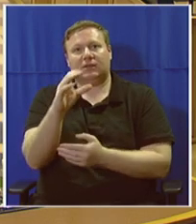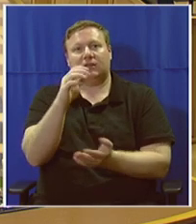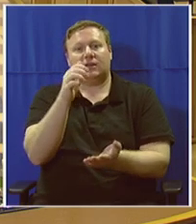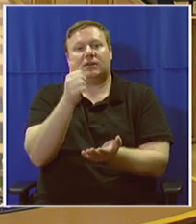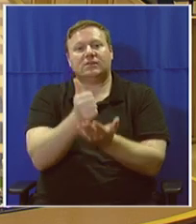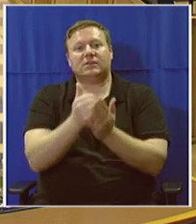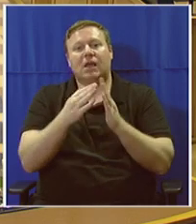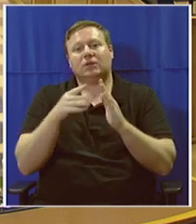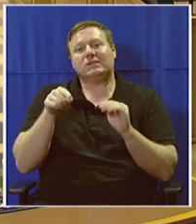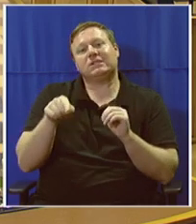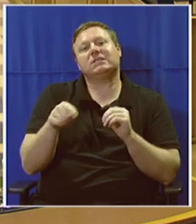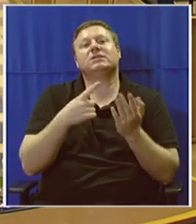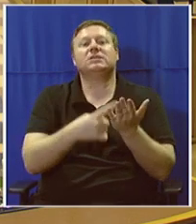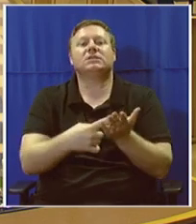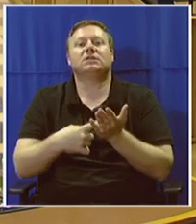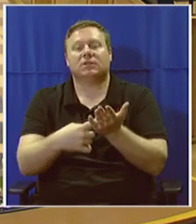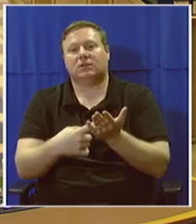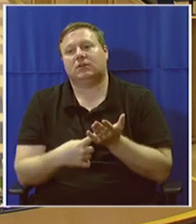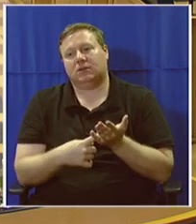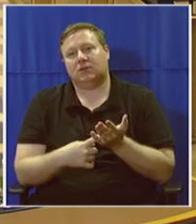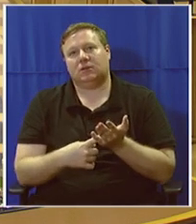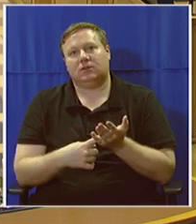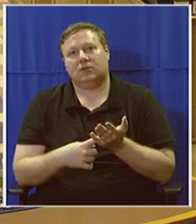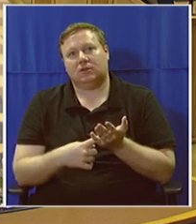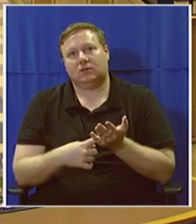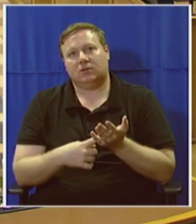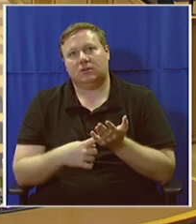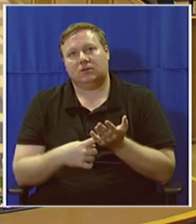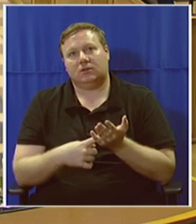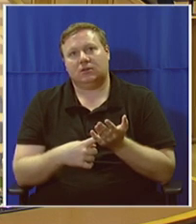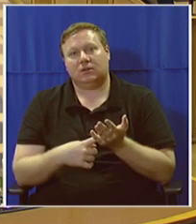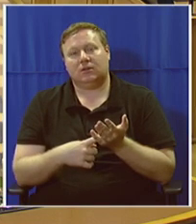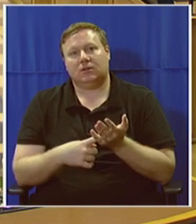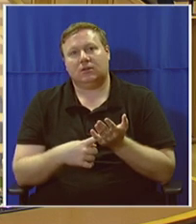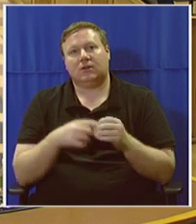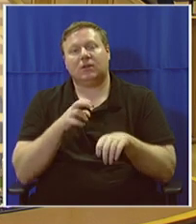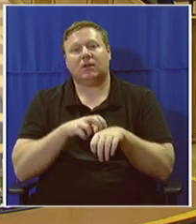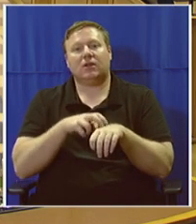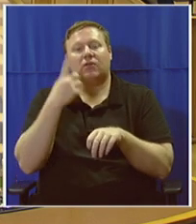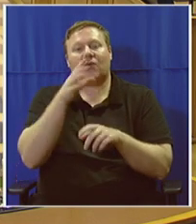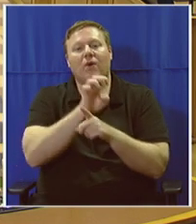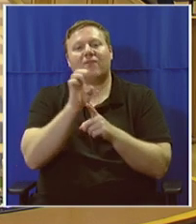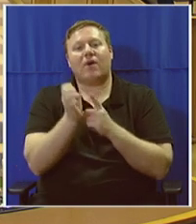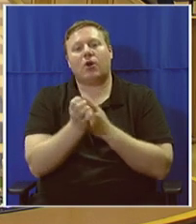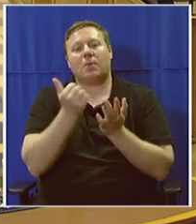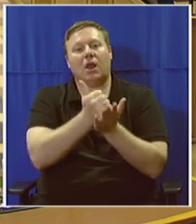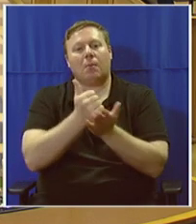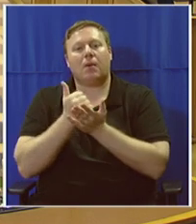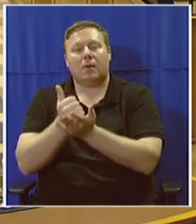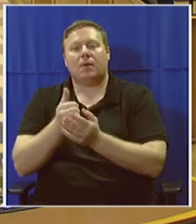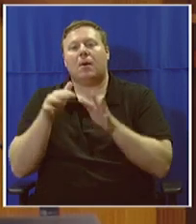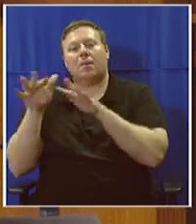sitting, the House debates the need of an enabling environment where the public and private sectors work